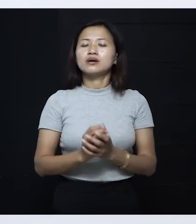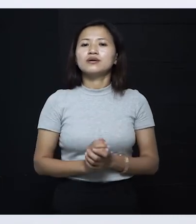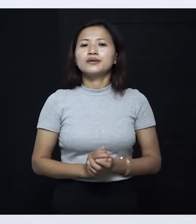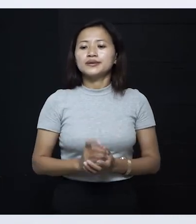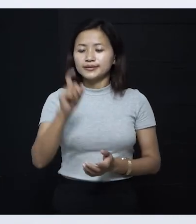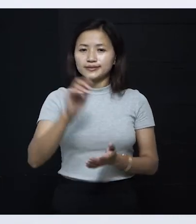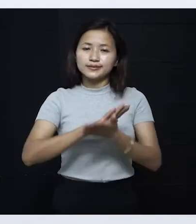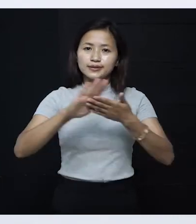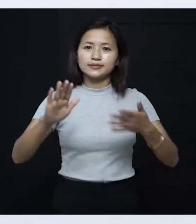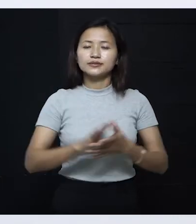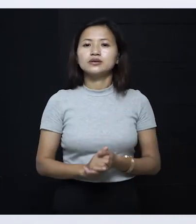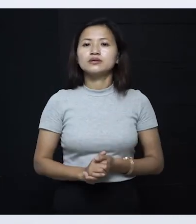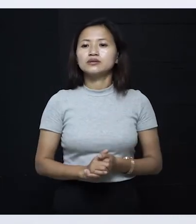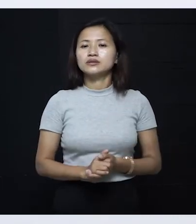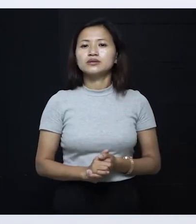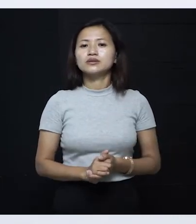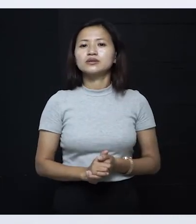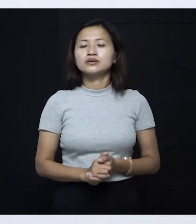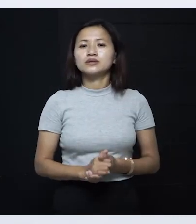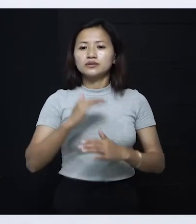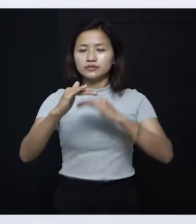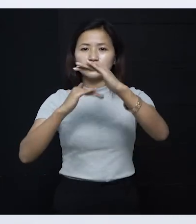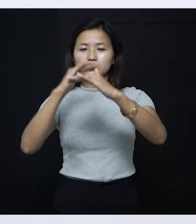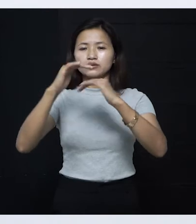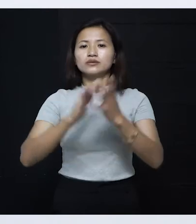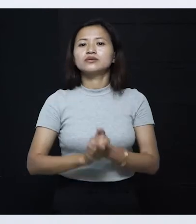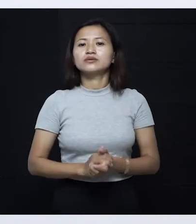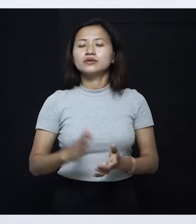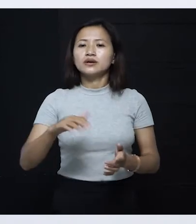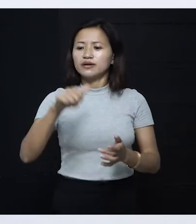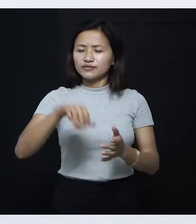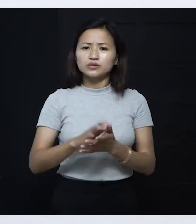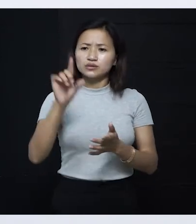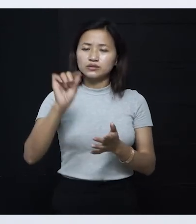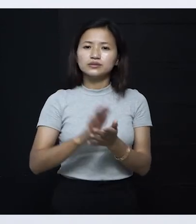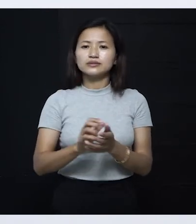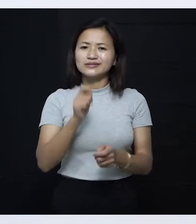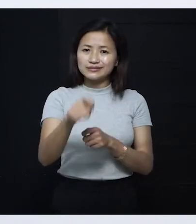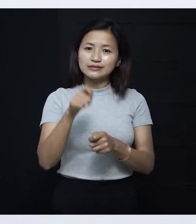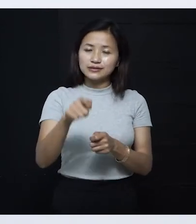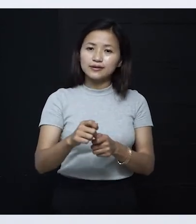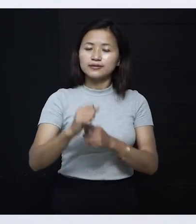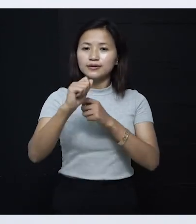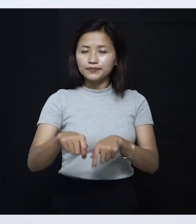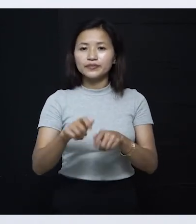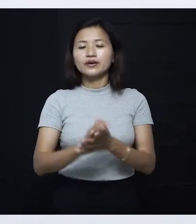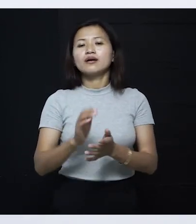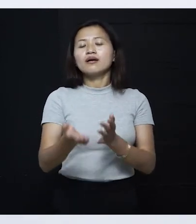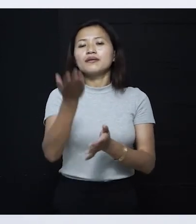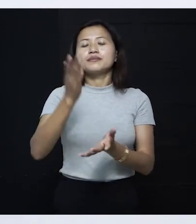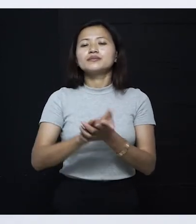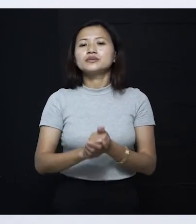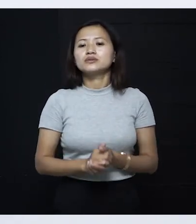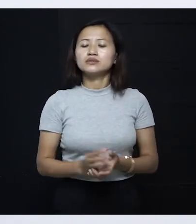it is done, okay? So they will make a step sort of, then after doing that, they will dig it up, okay? Then after digging